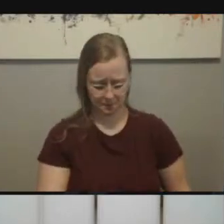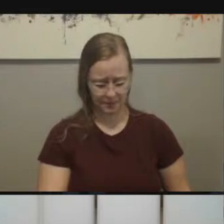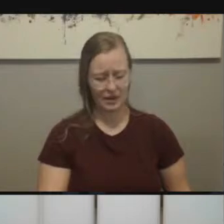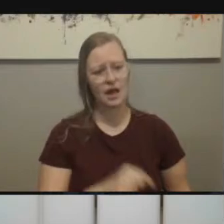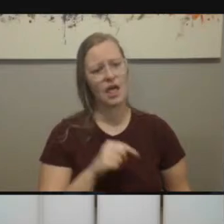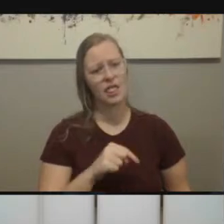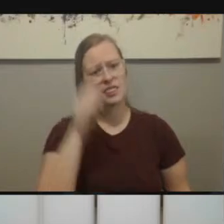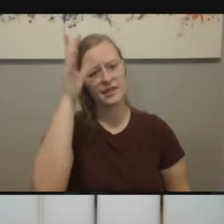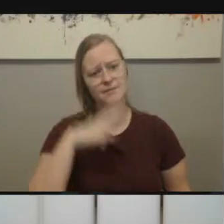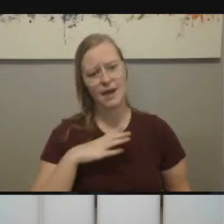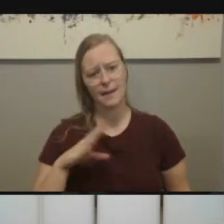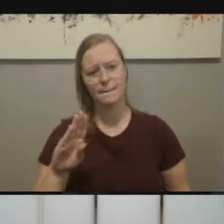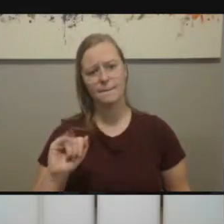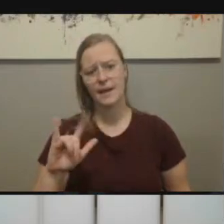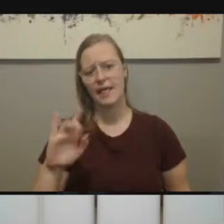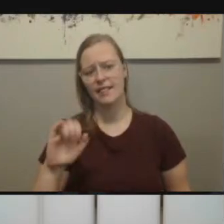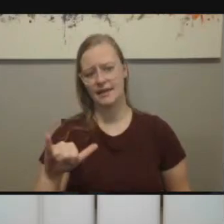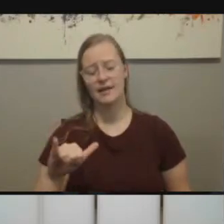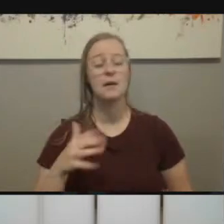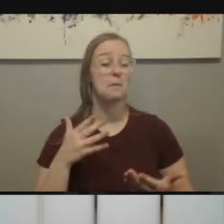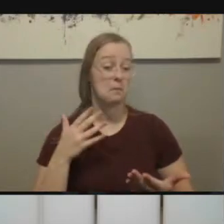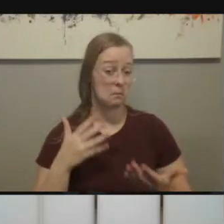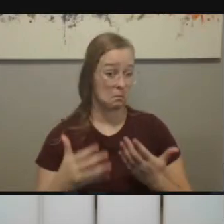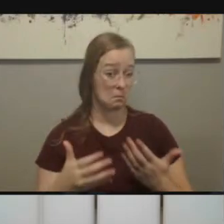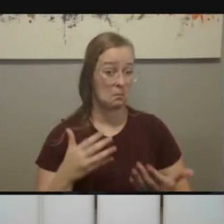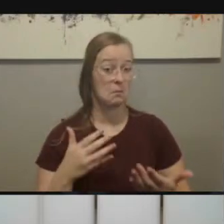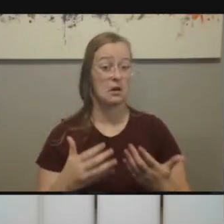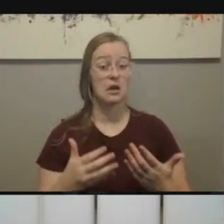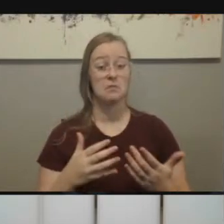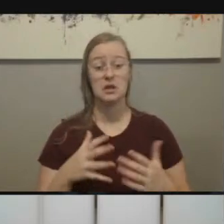man, Bailey, had probably been in